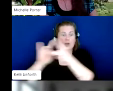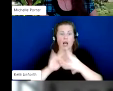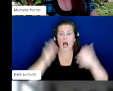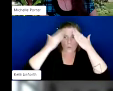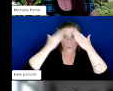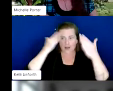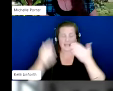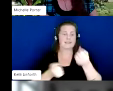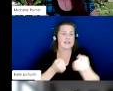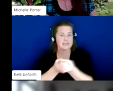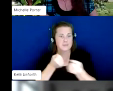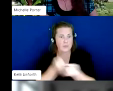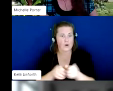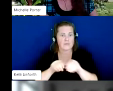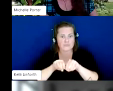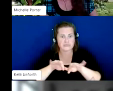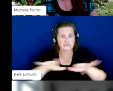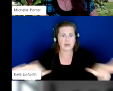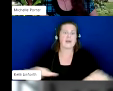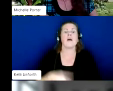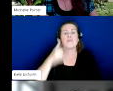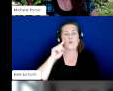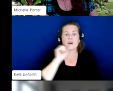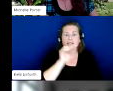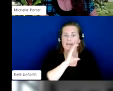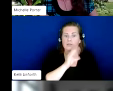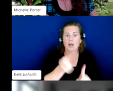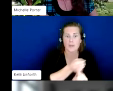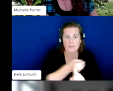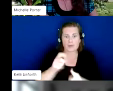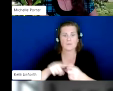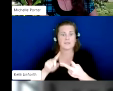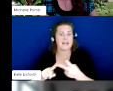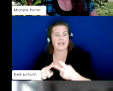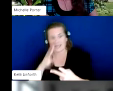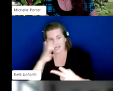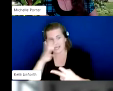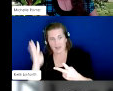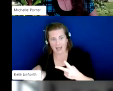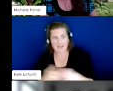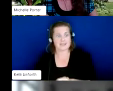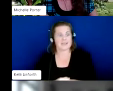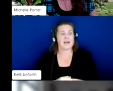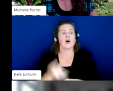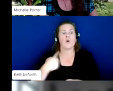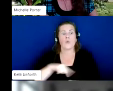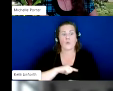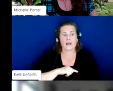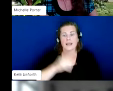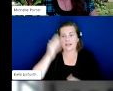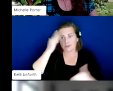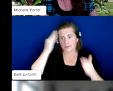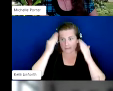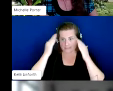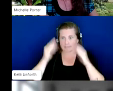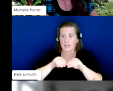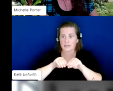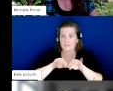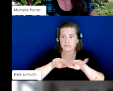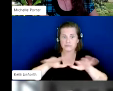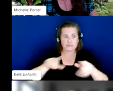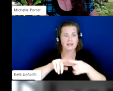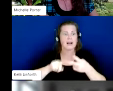and neglect. So we do this via knowledge mobilization, collaboration with organizations such as Ryan's Elder